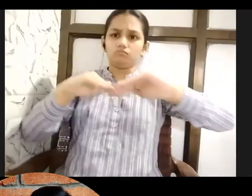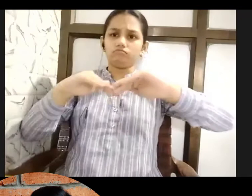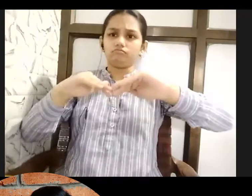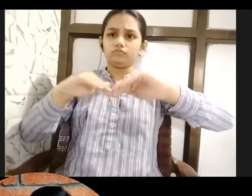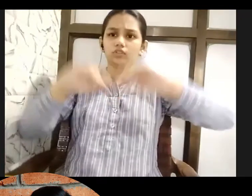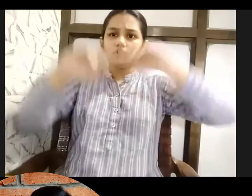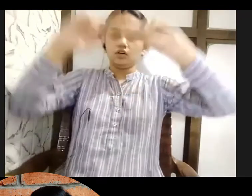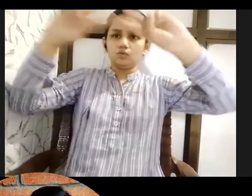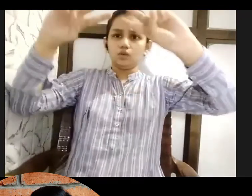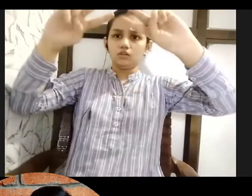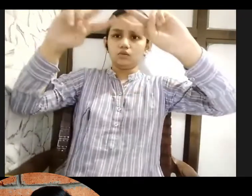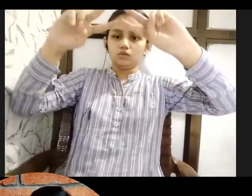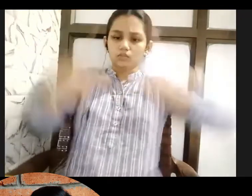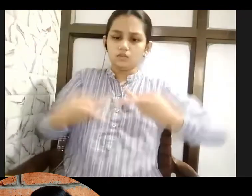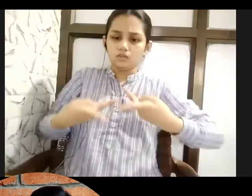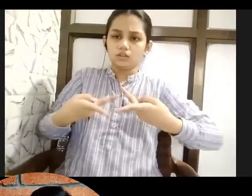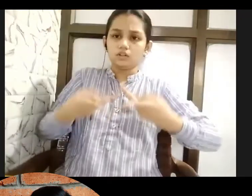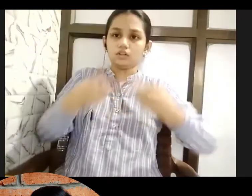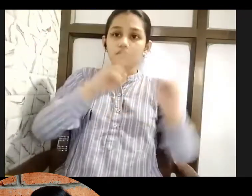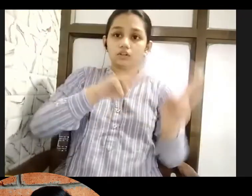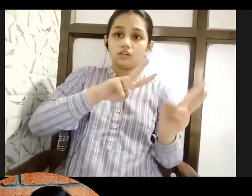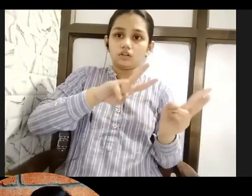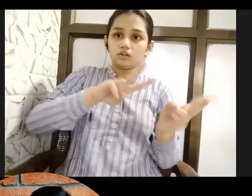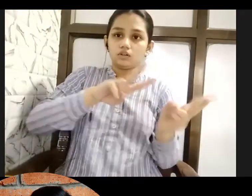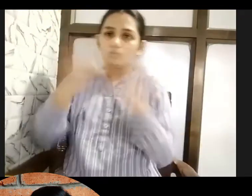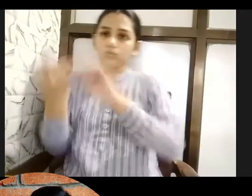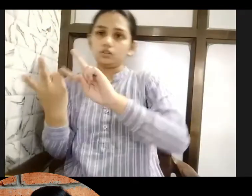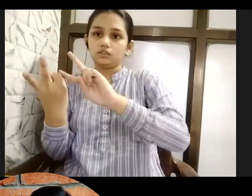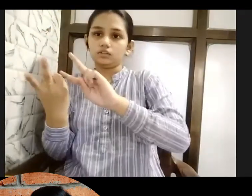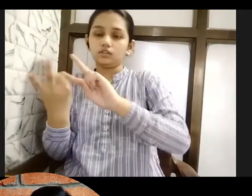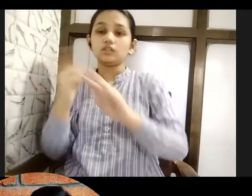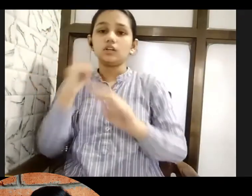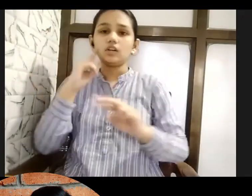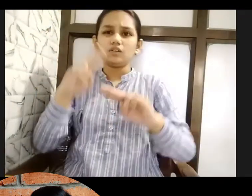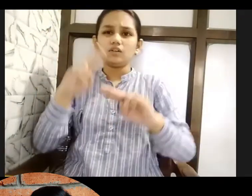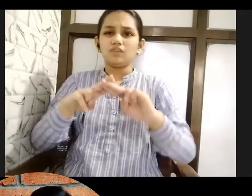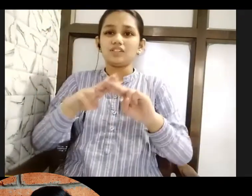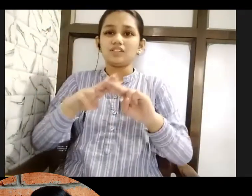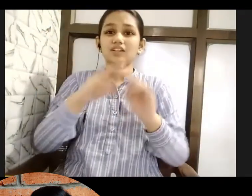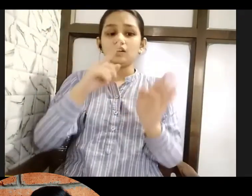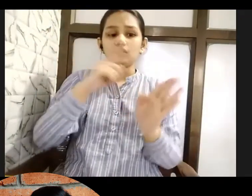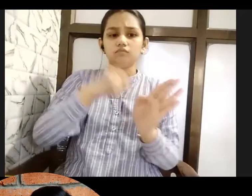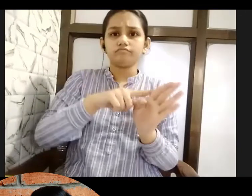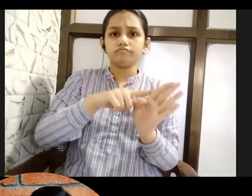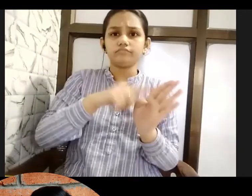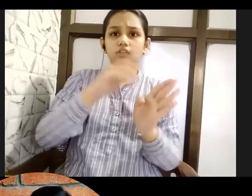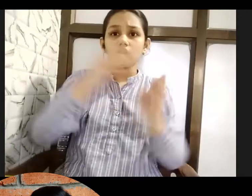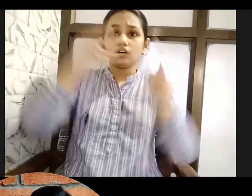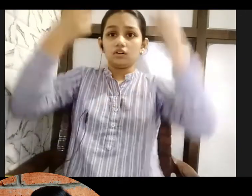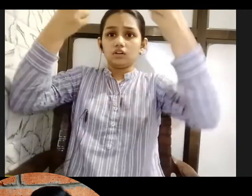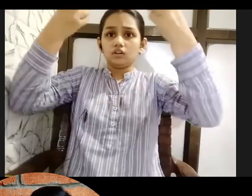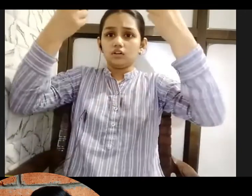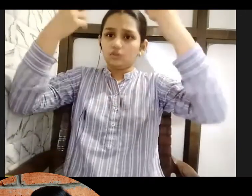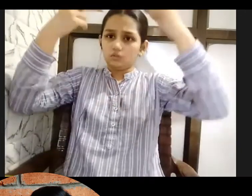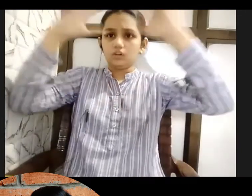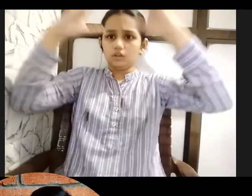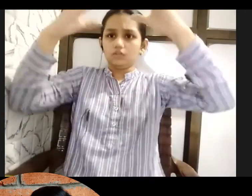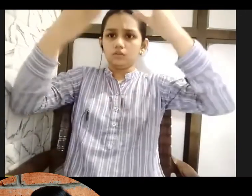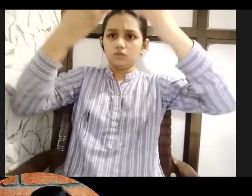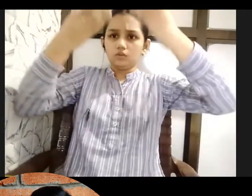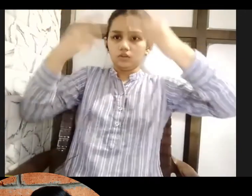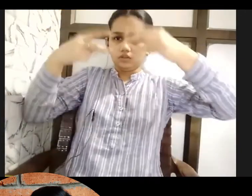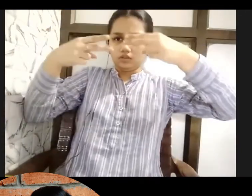So when I say flip vertical, it goes up to down, down to